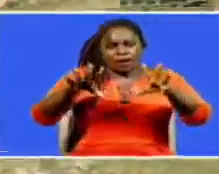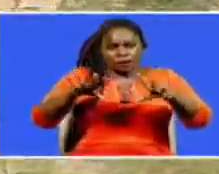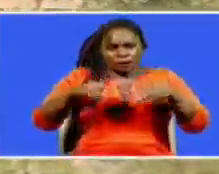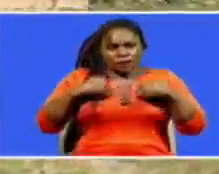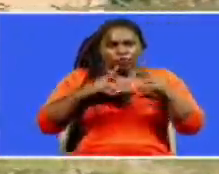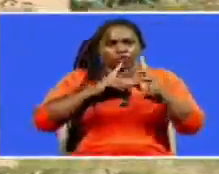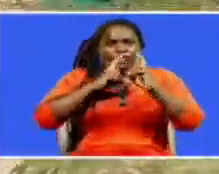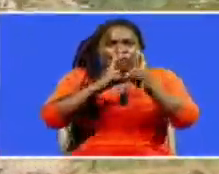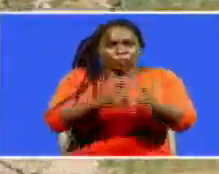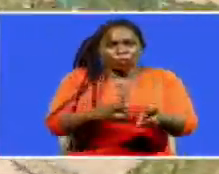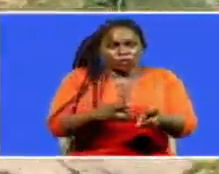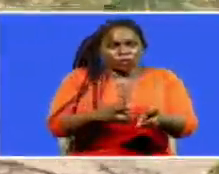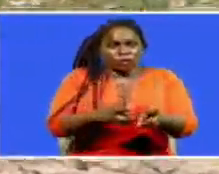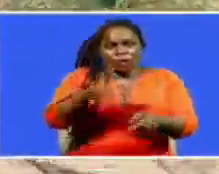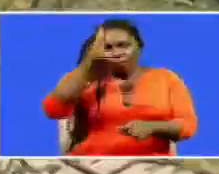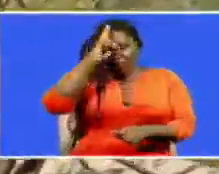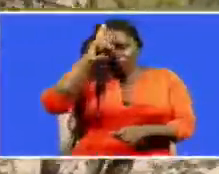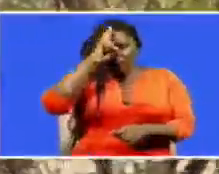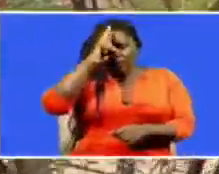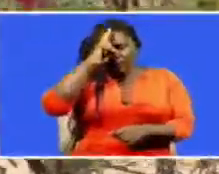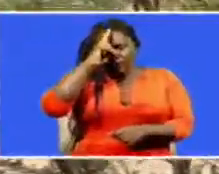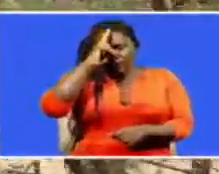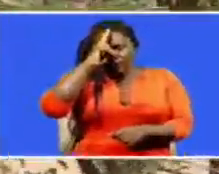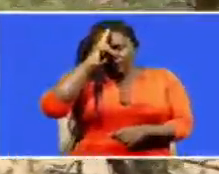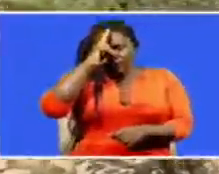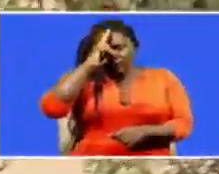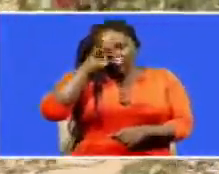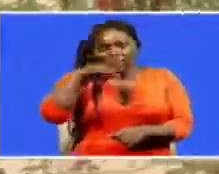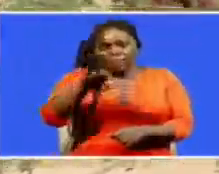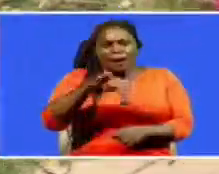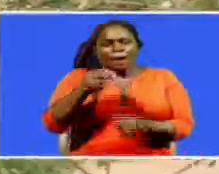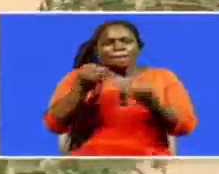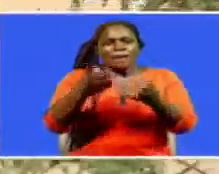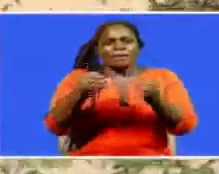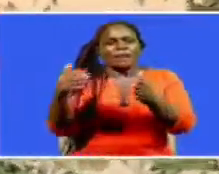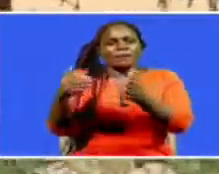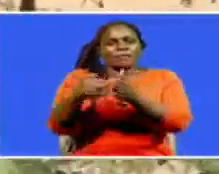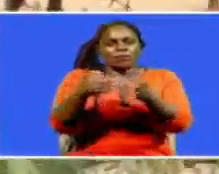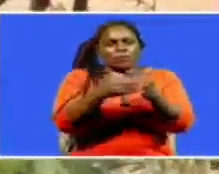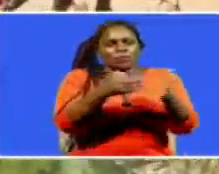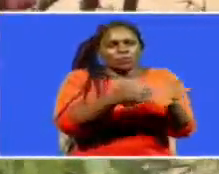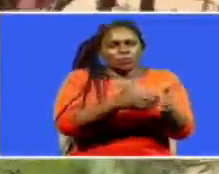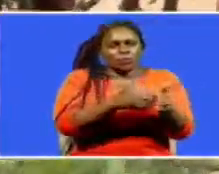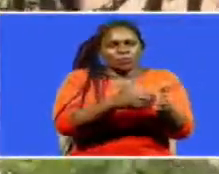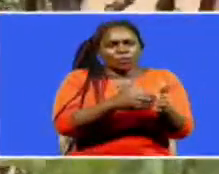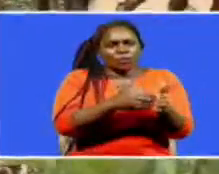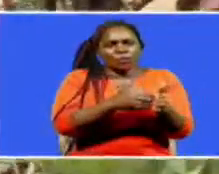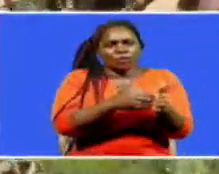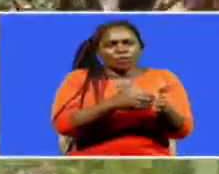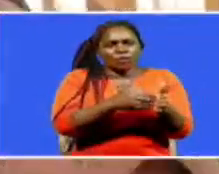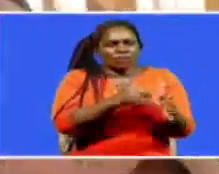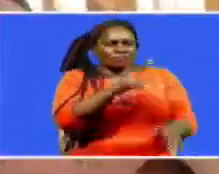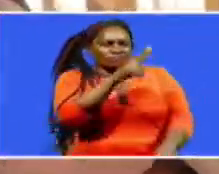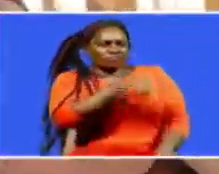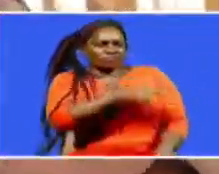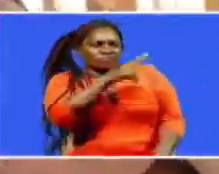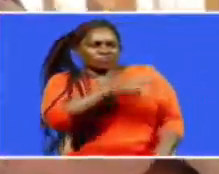to report these cases to police officers and the courts, they face many obstacles, the main one being